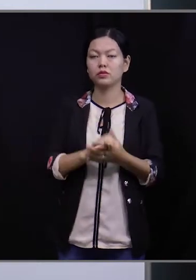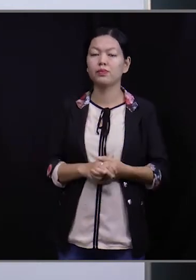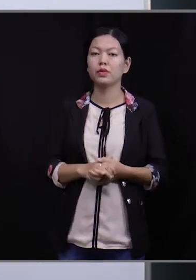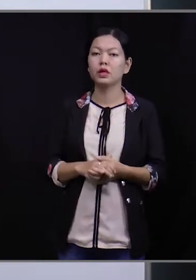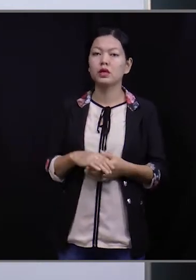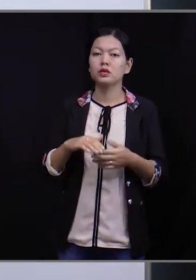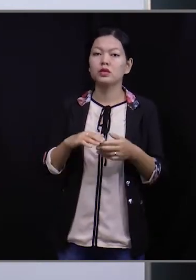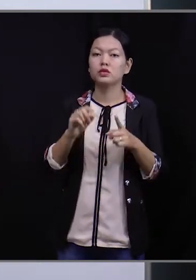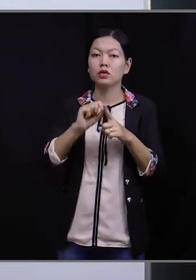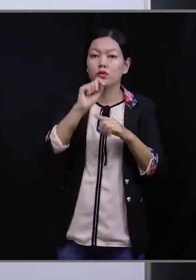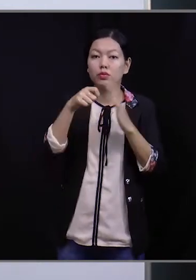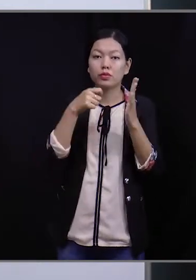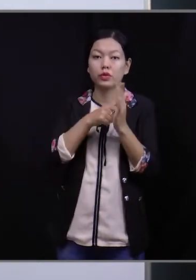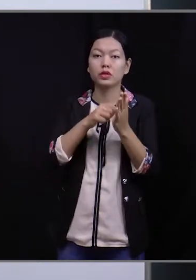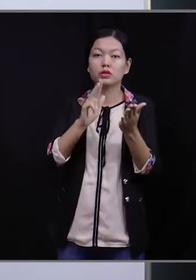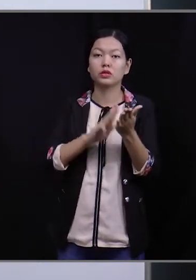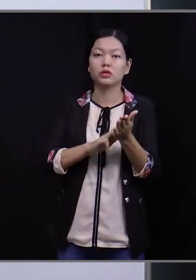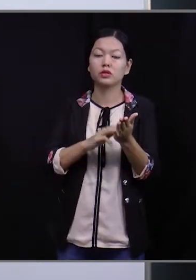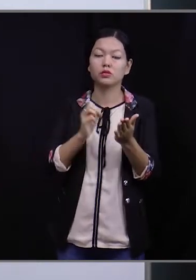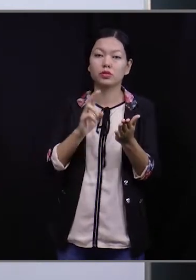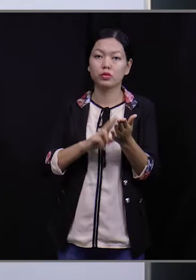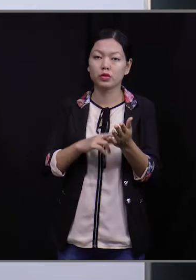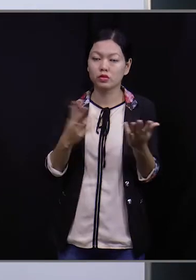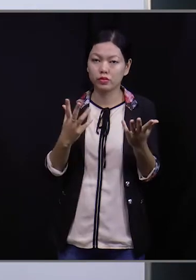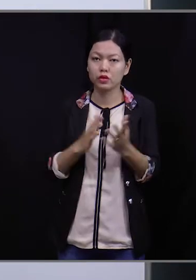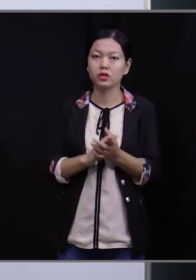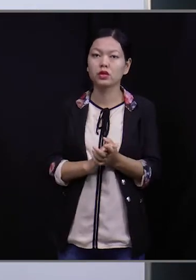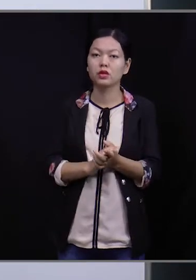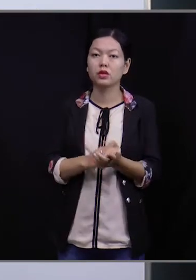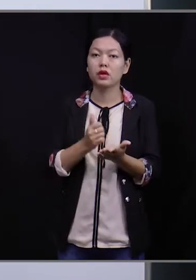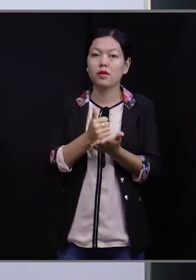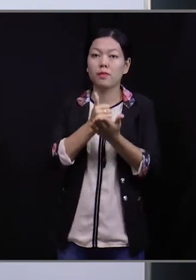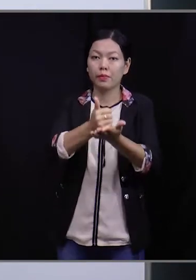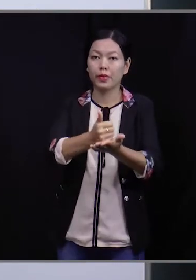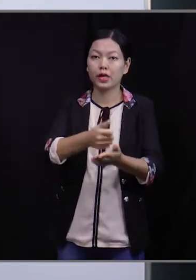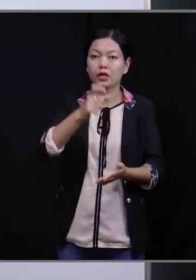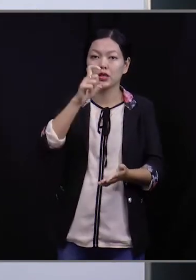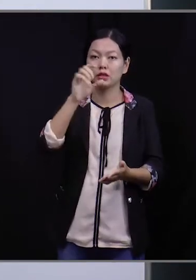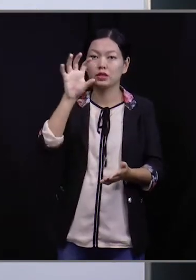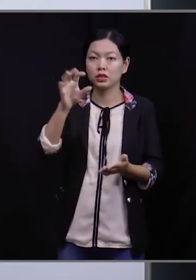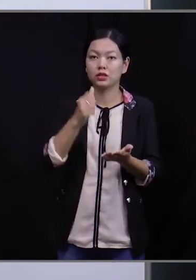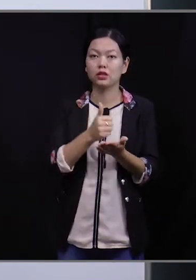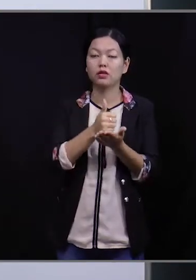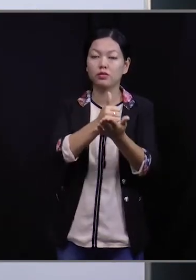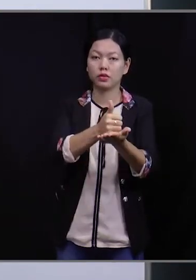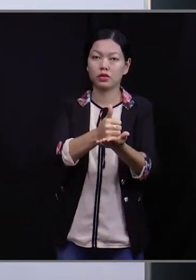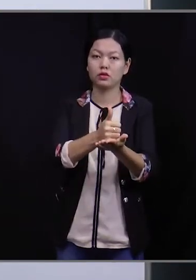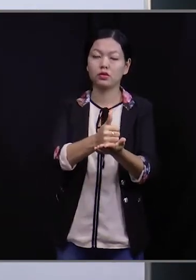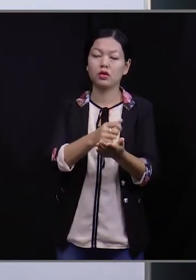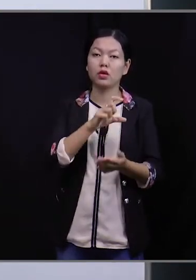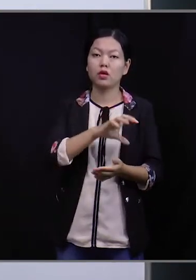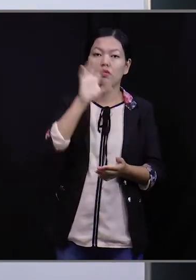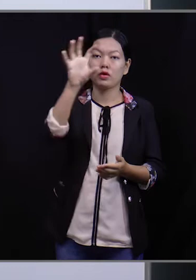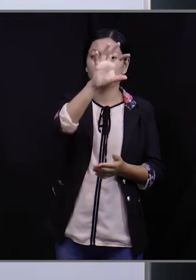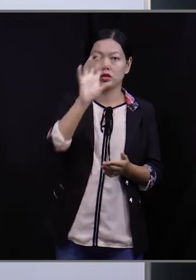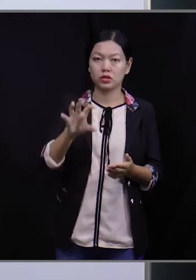the policy of a central bank of a country in influencing the money